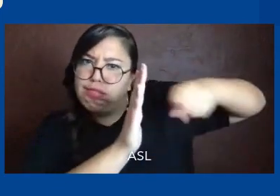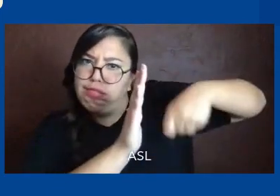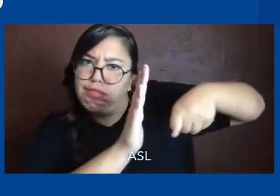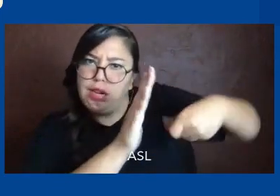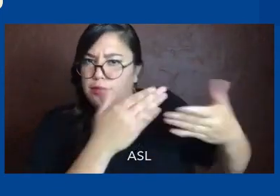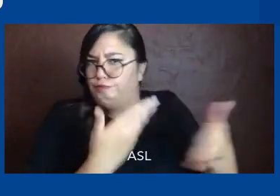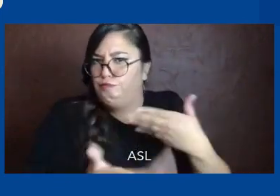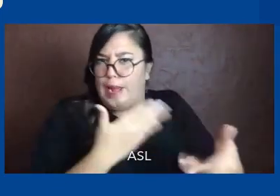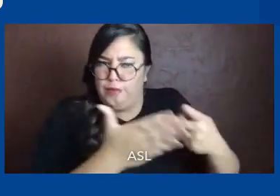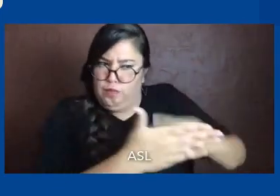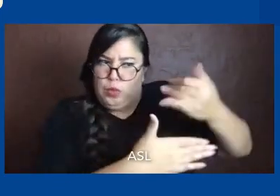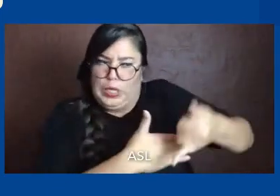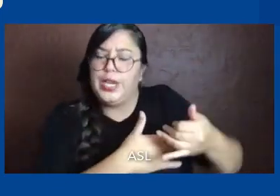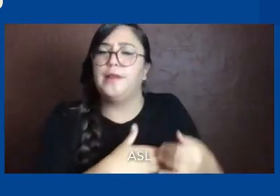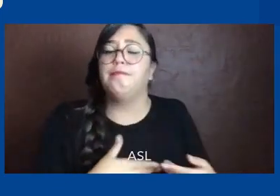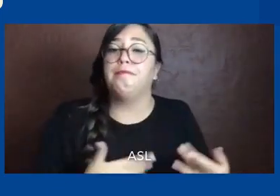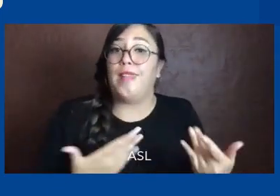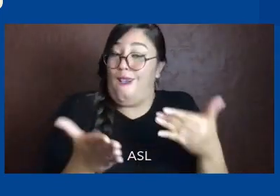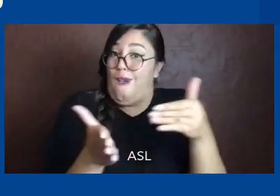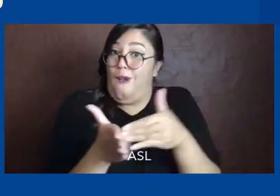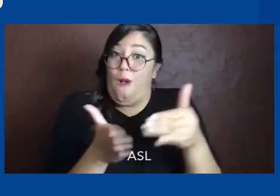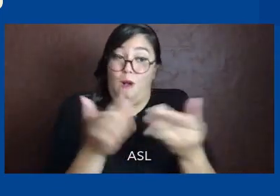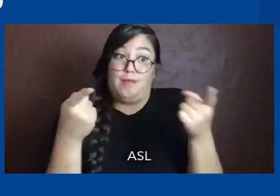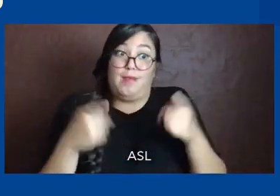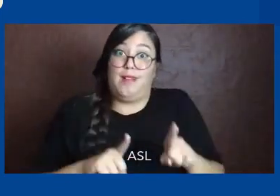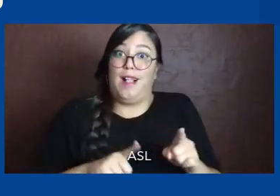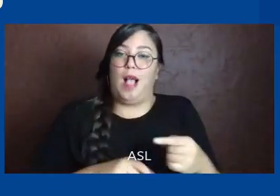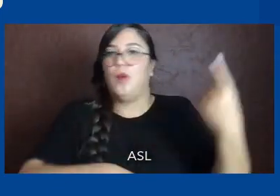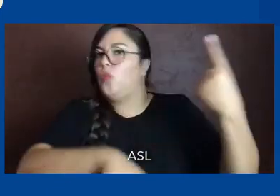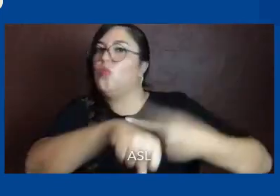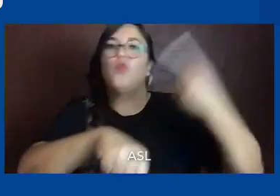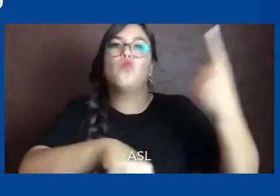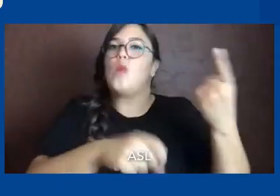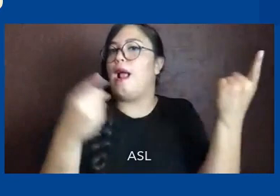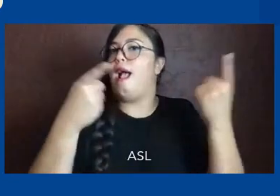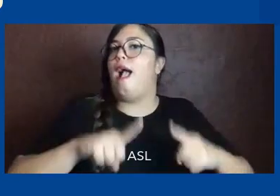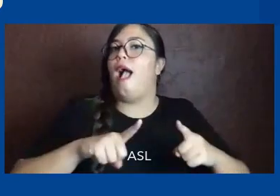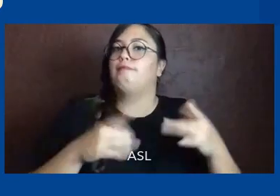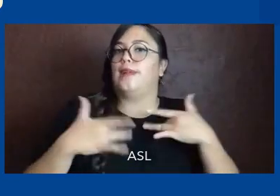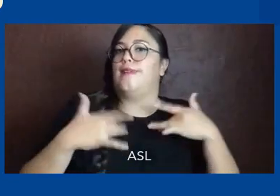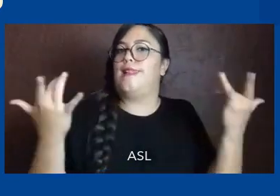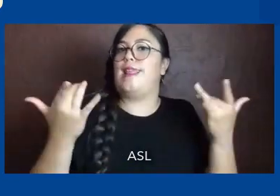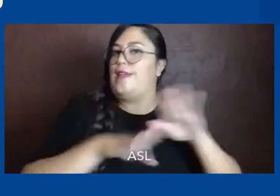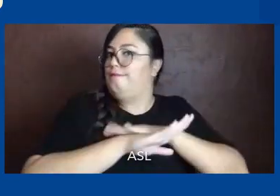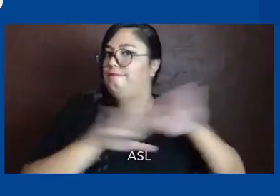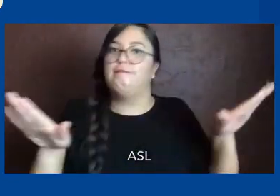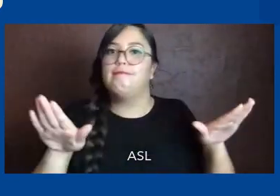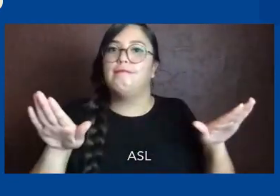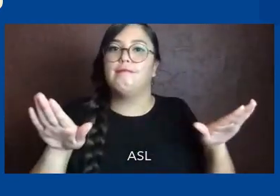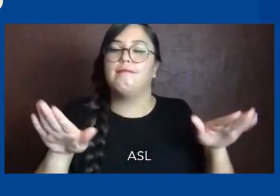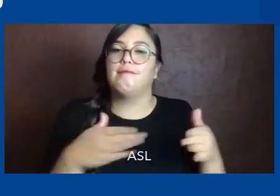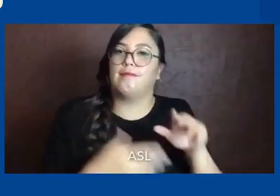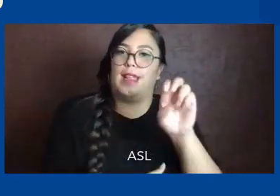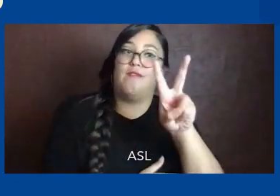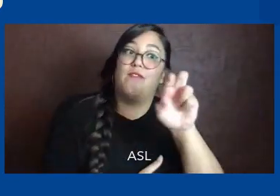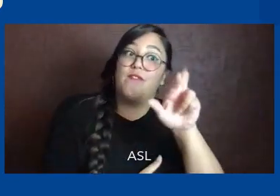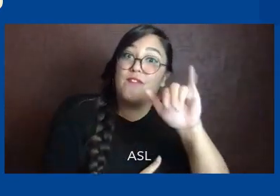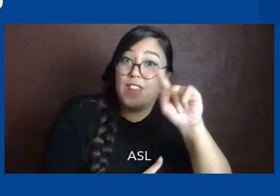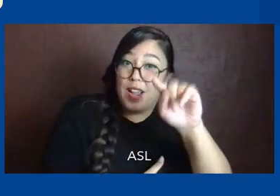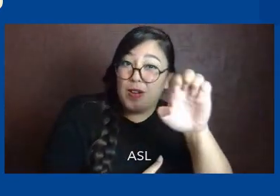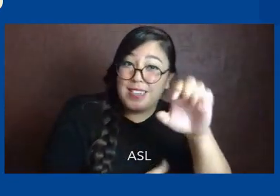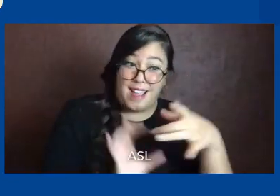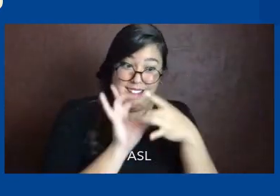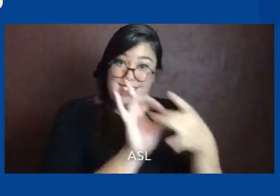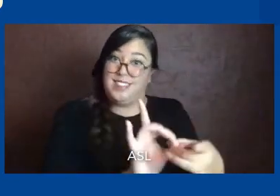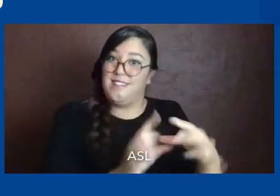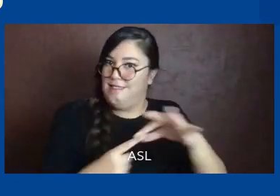we're shooting, because it's like, a lot of times these are one-time only events, especially in verite. It's like, these are not moments